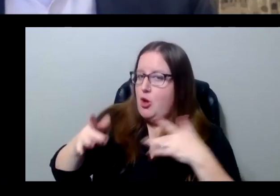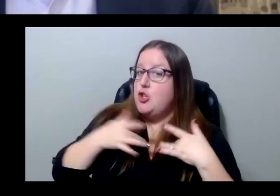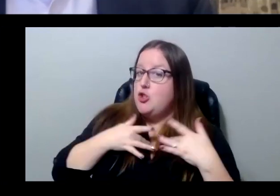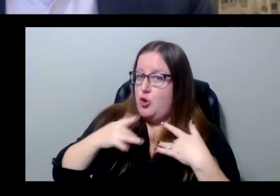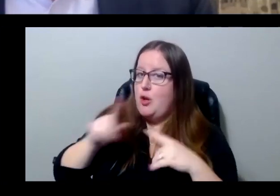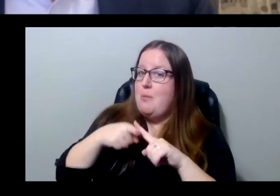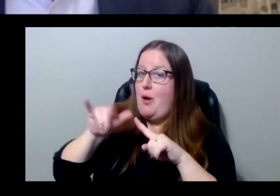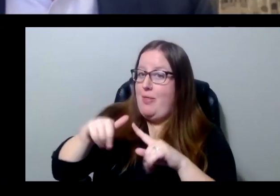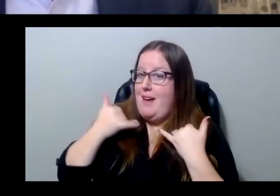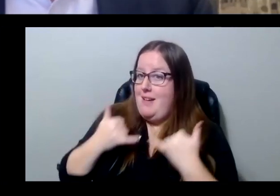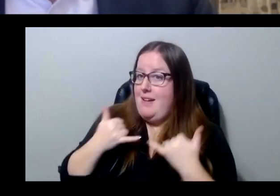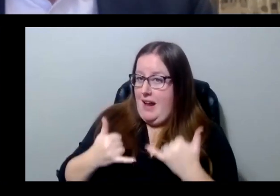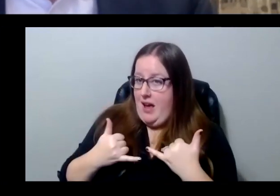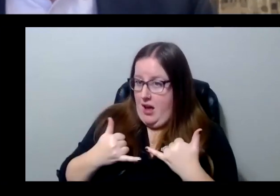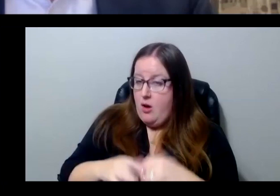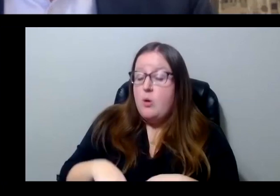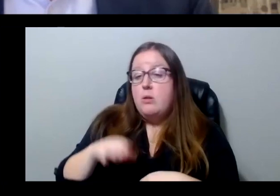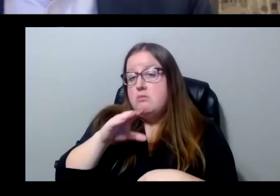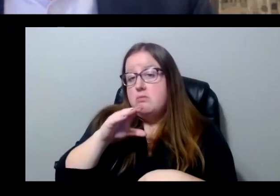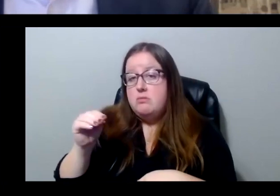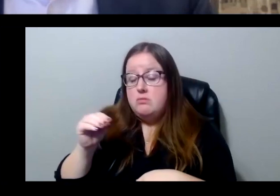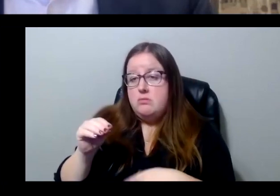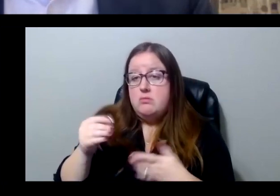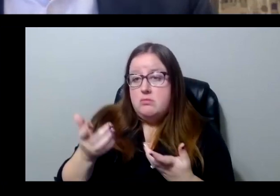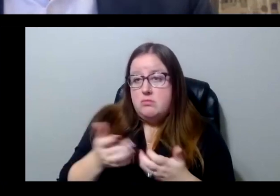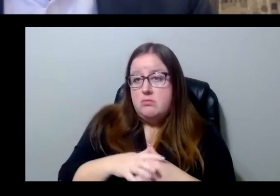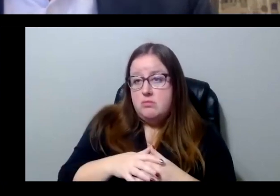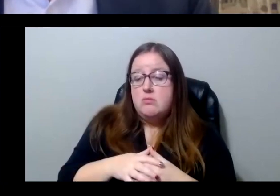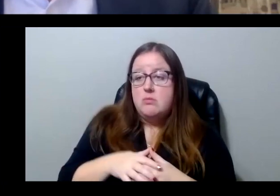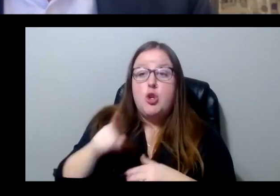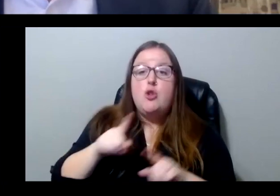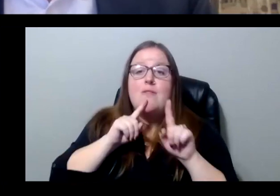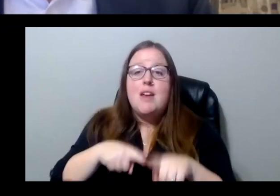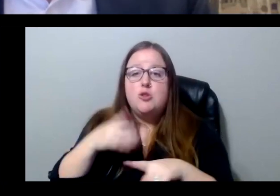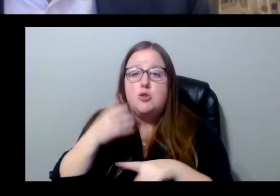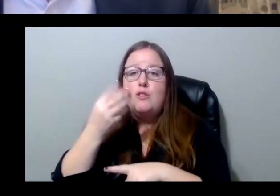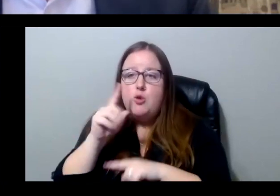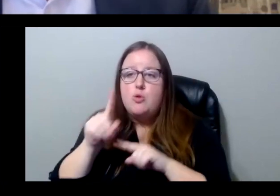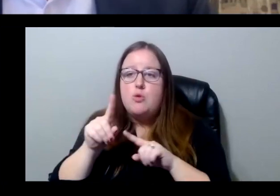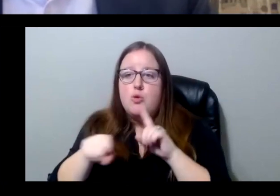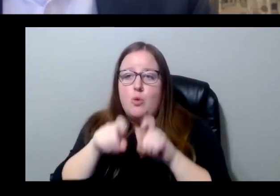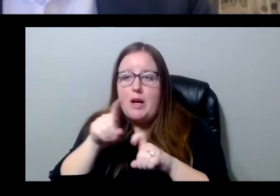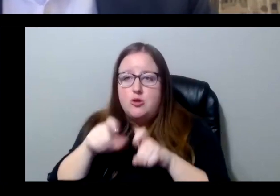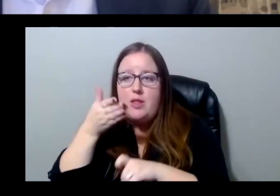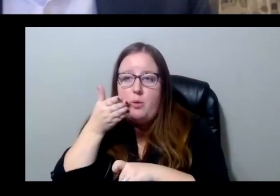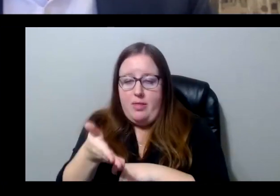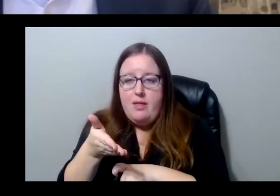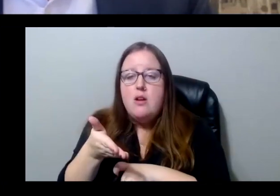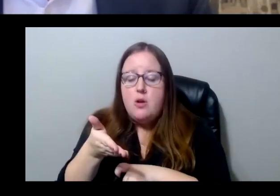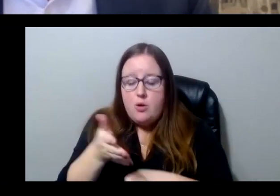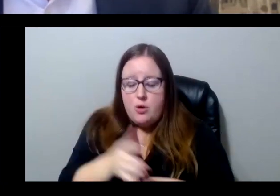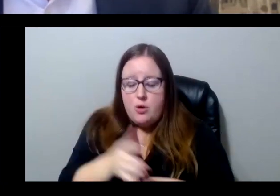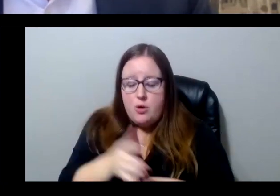Nick. You're welcome. I'm going to, if you haven't read it, check it out at your local bookstore, online bookstore.